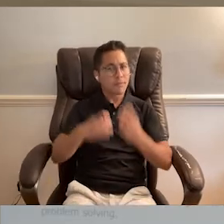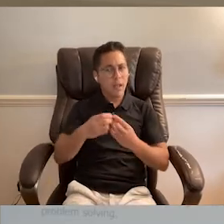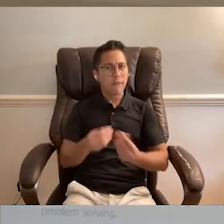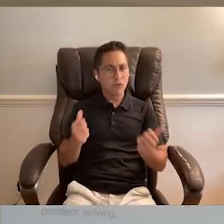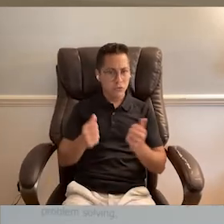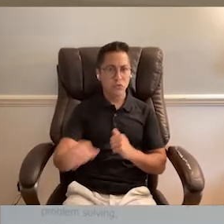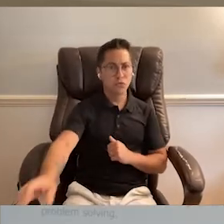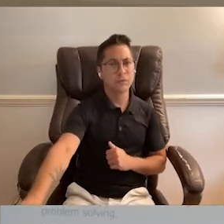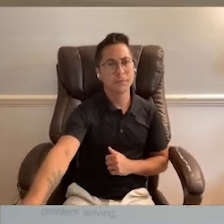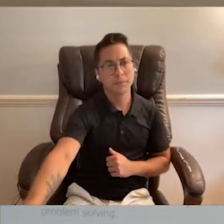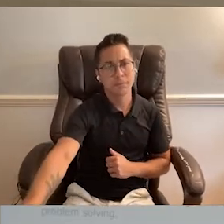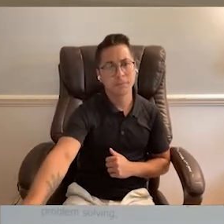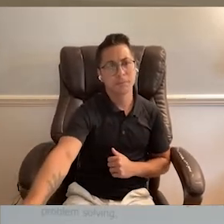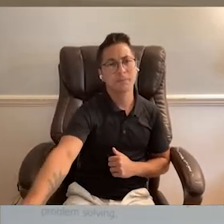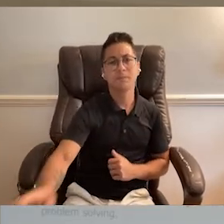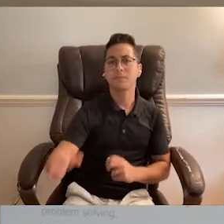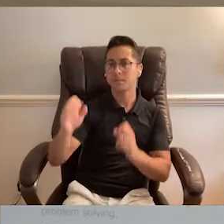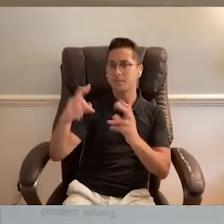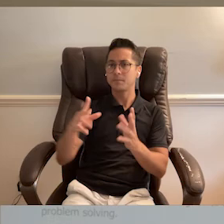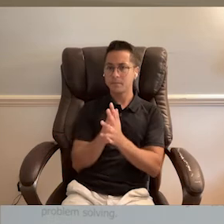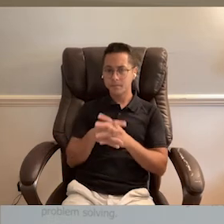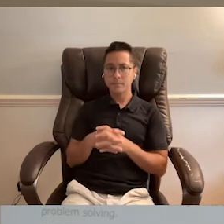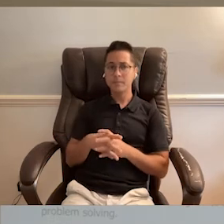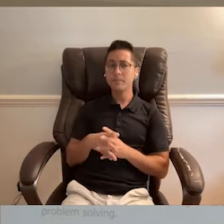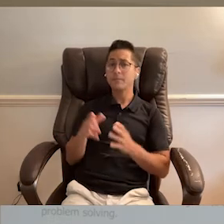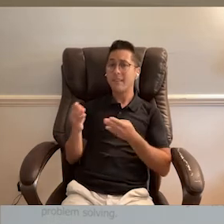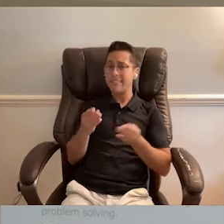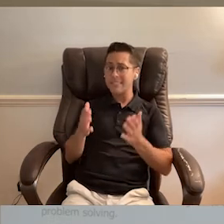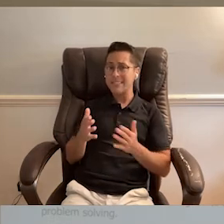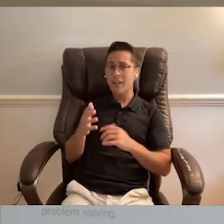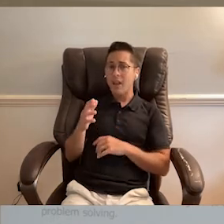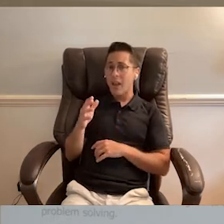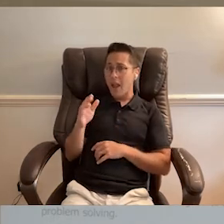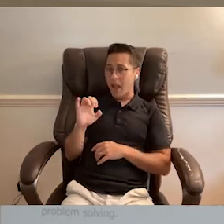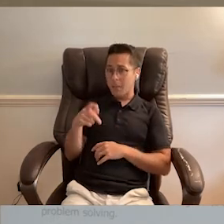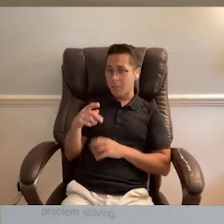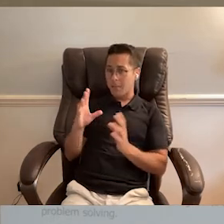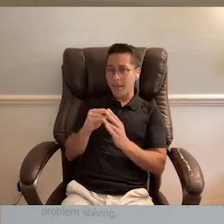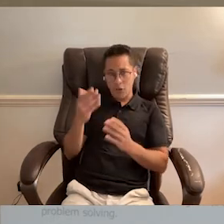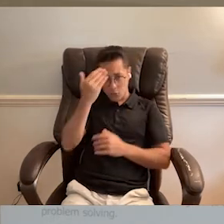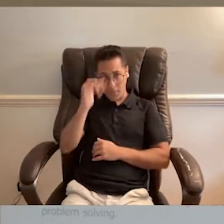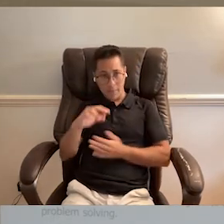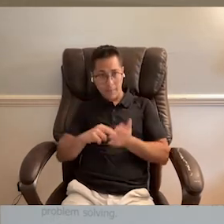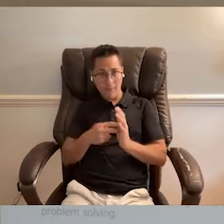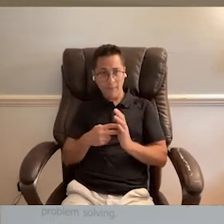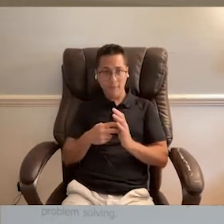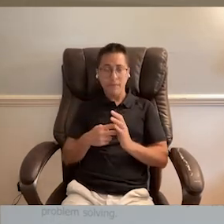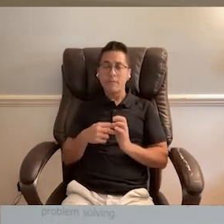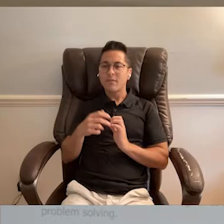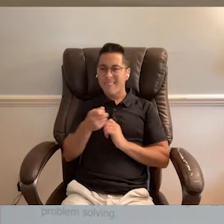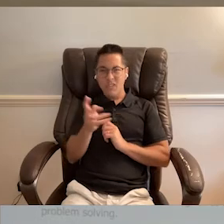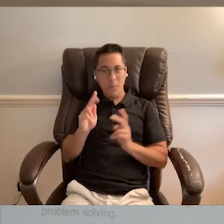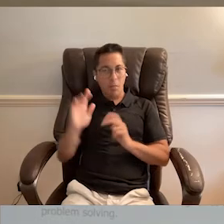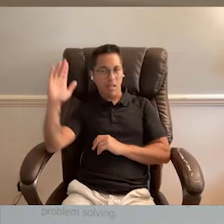Okay, so facilitated IEP meetings, how many know what that is? Okay, a few of you. Okay, you can